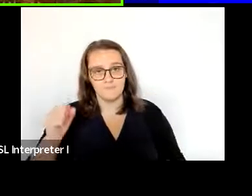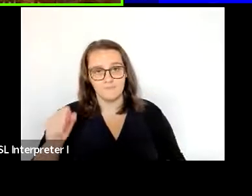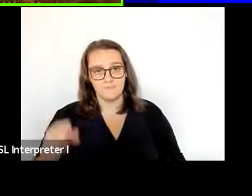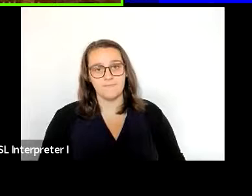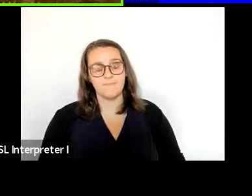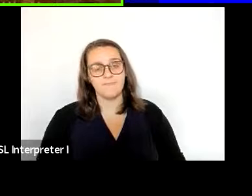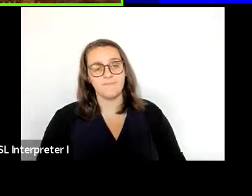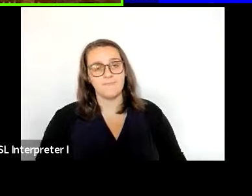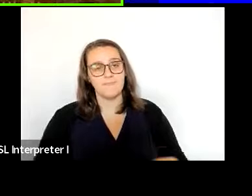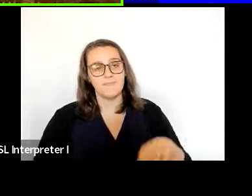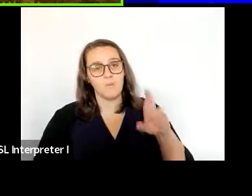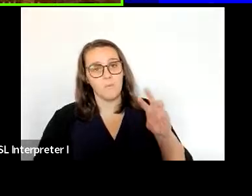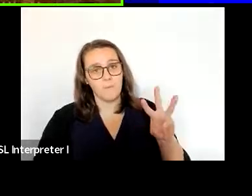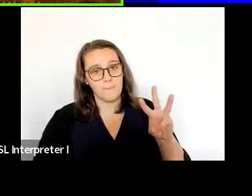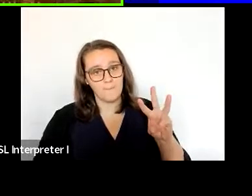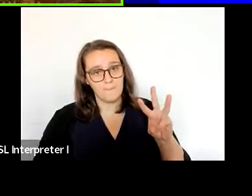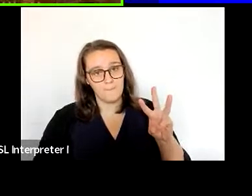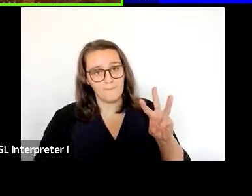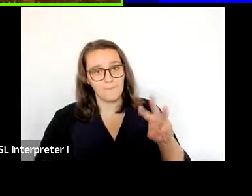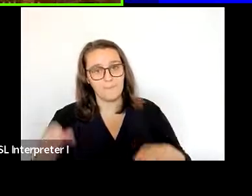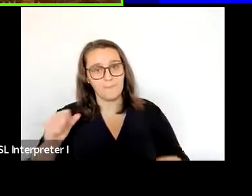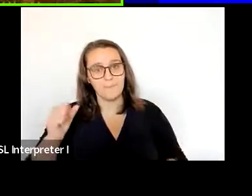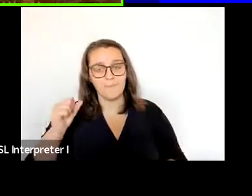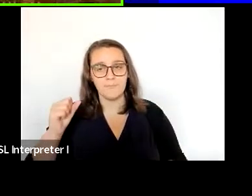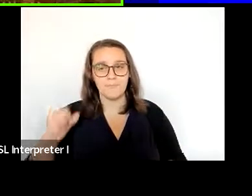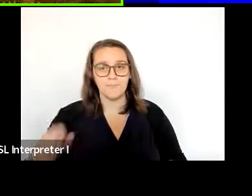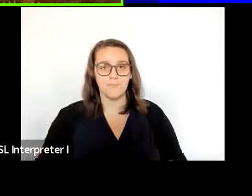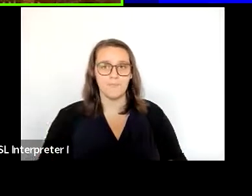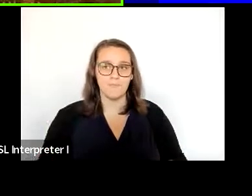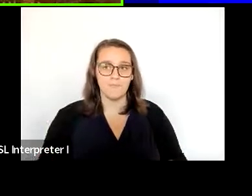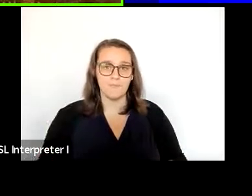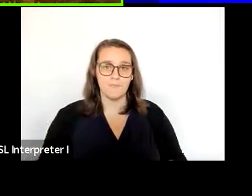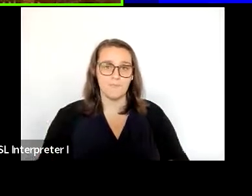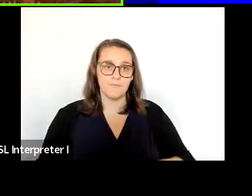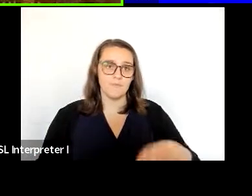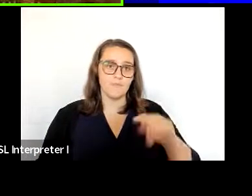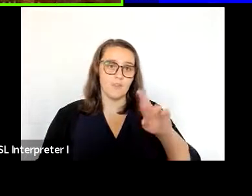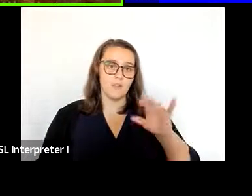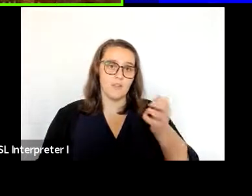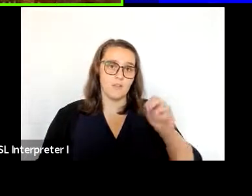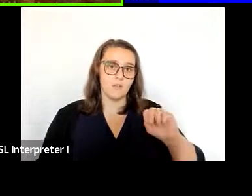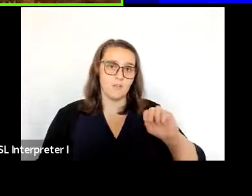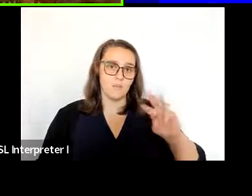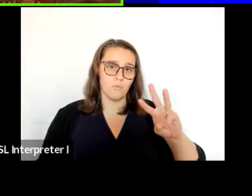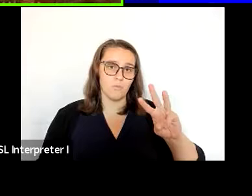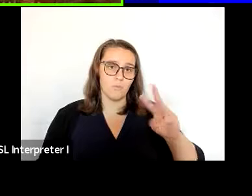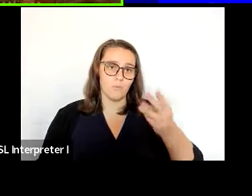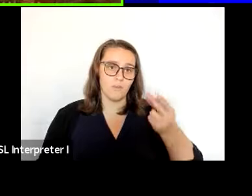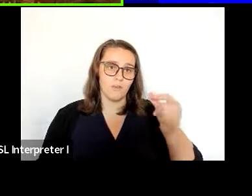votes yes. Councilmember Robert White. Yes. Councilmember Robert White votes yes. Councilmember Trayon White.